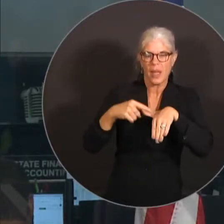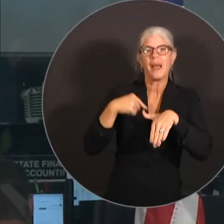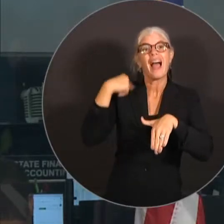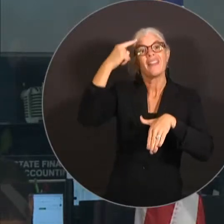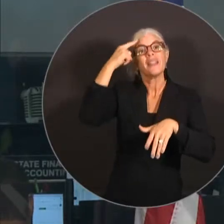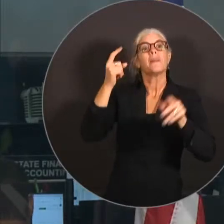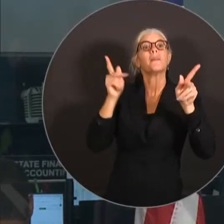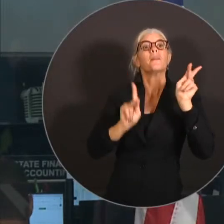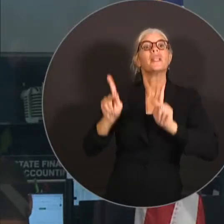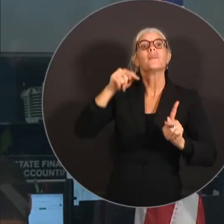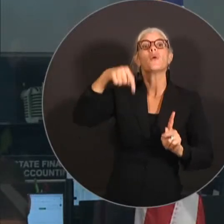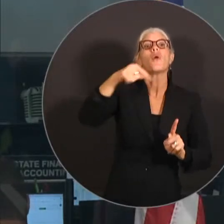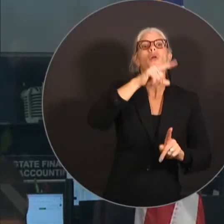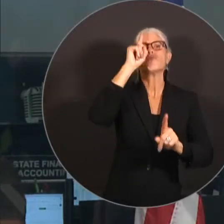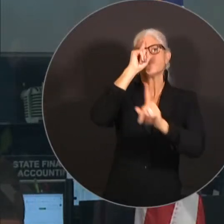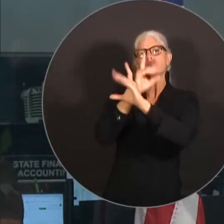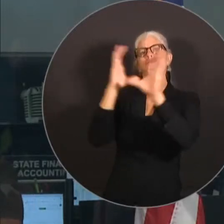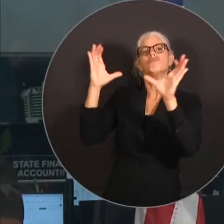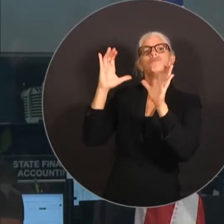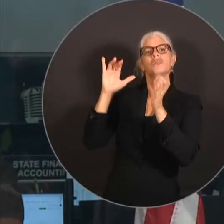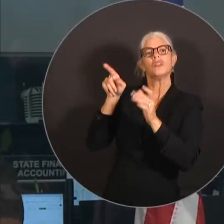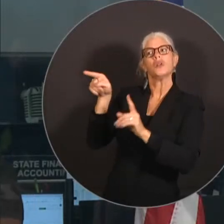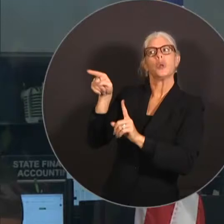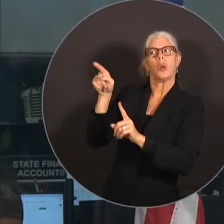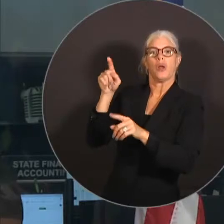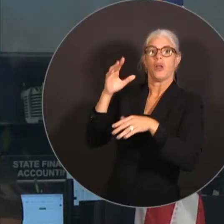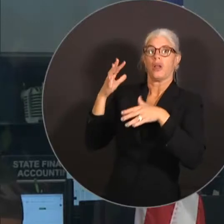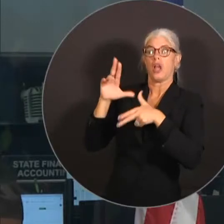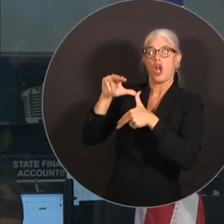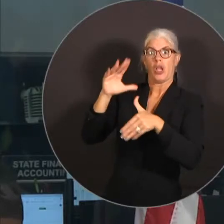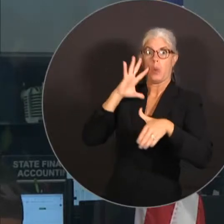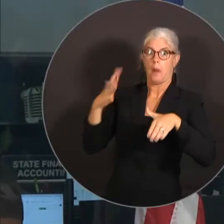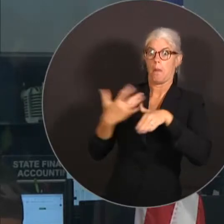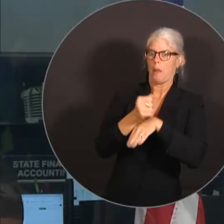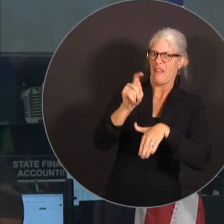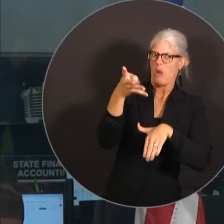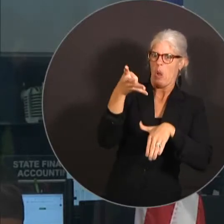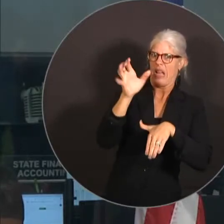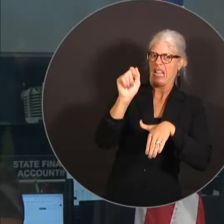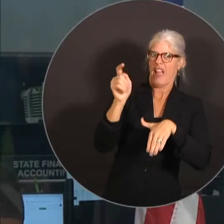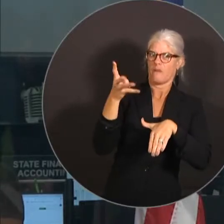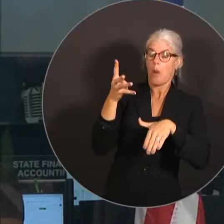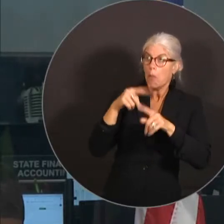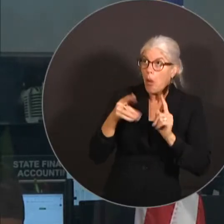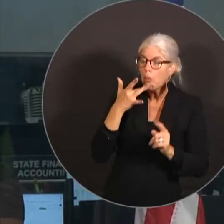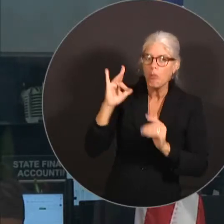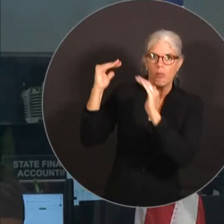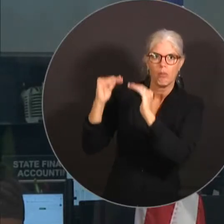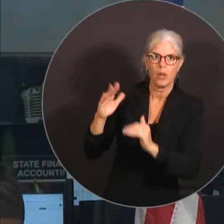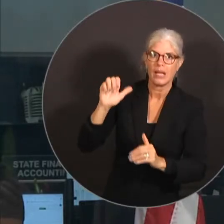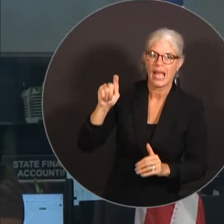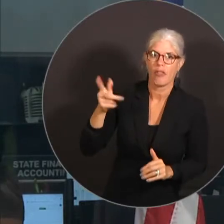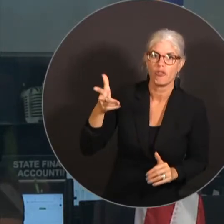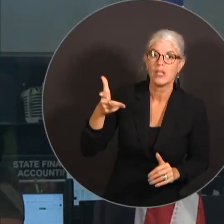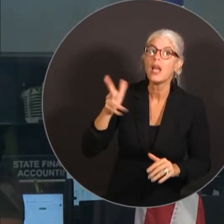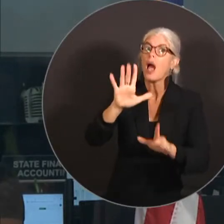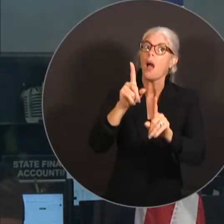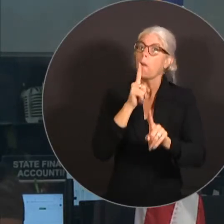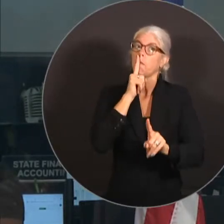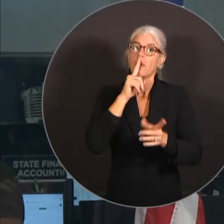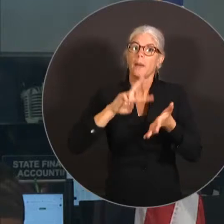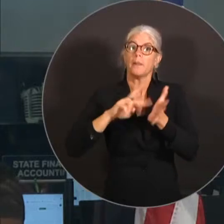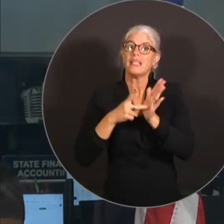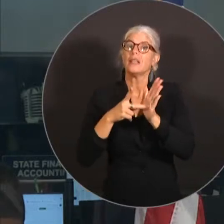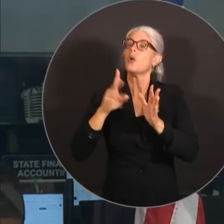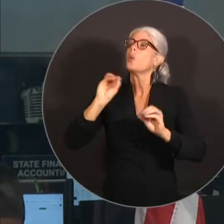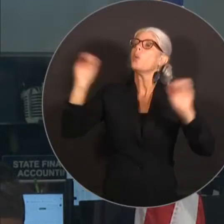ashore as a pretty strong 4. And it ended up coming as basically a mid-level 3. Now, it doesn't mean there's not storm surge. It doesn't mean there's